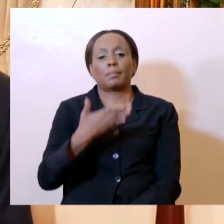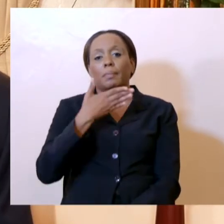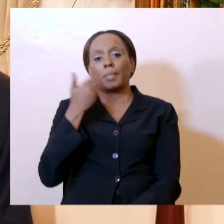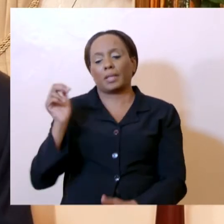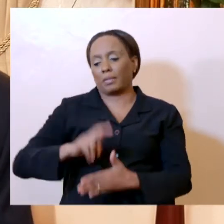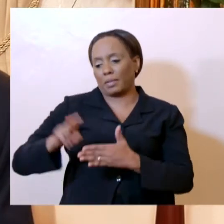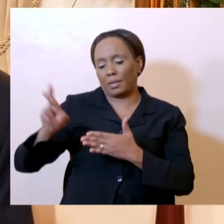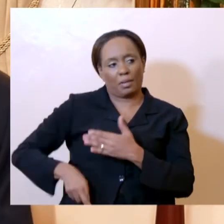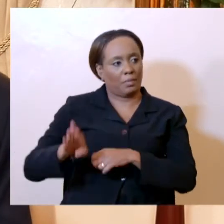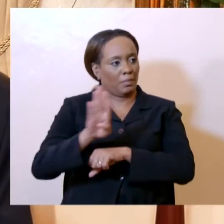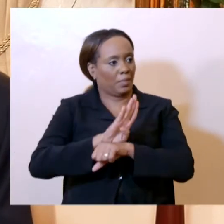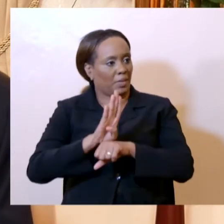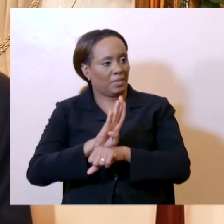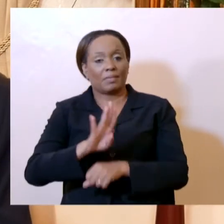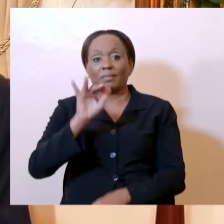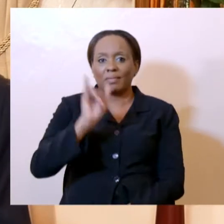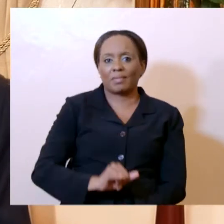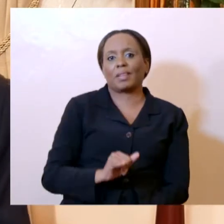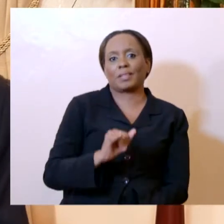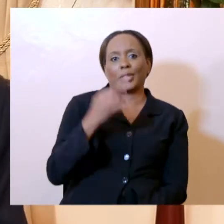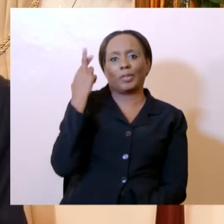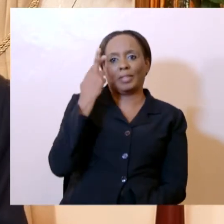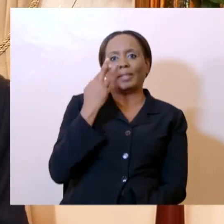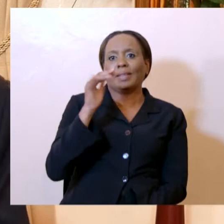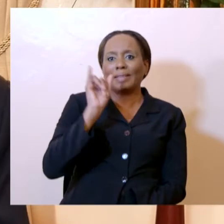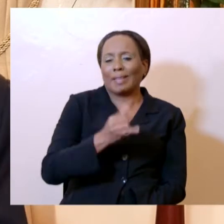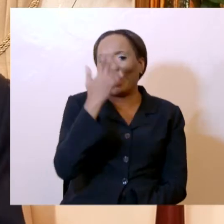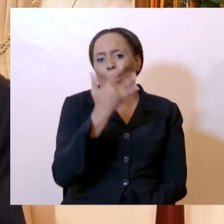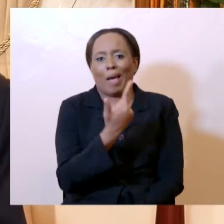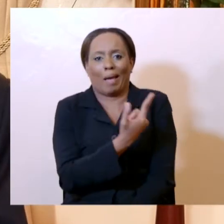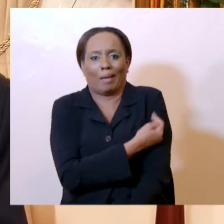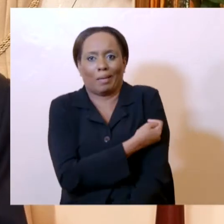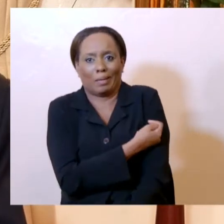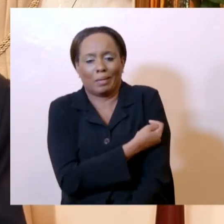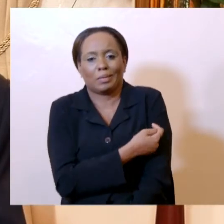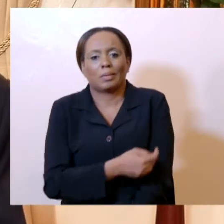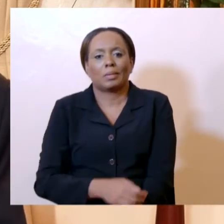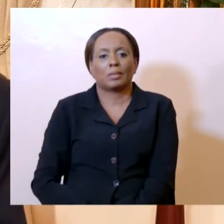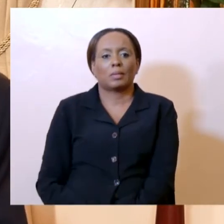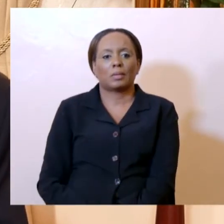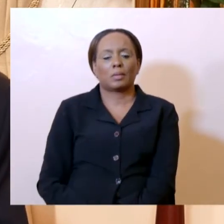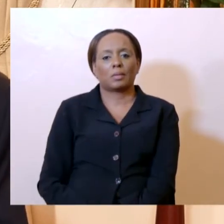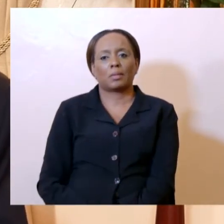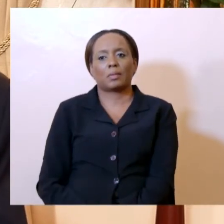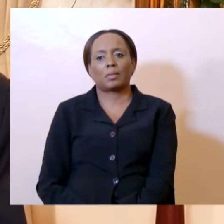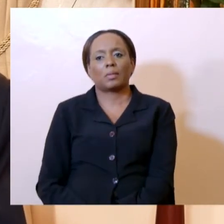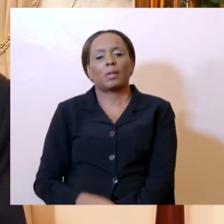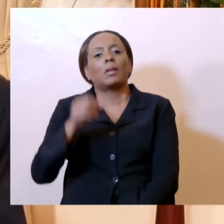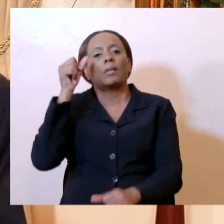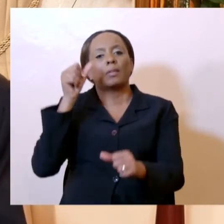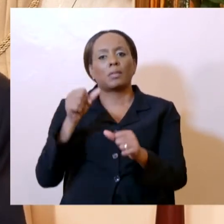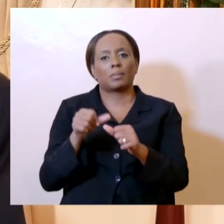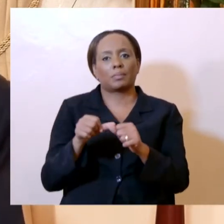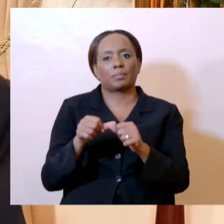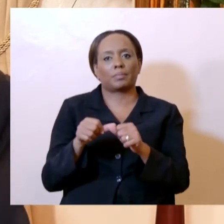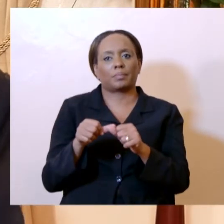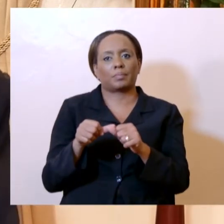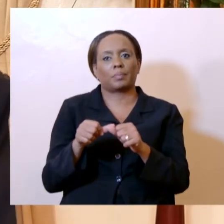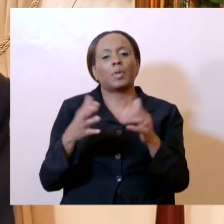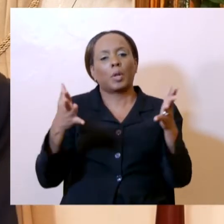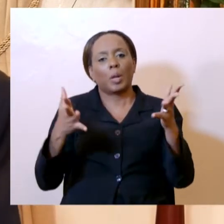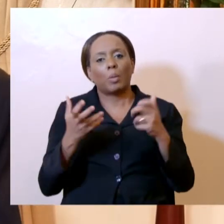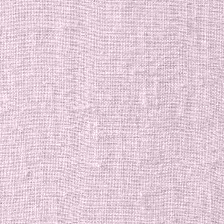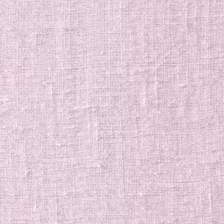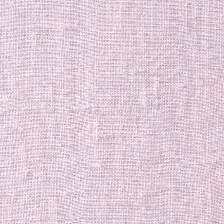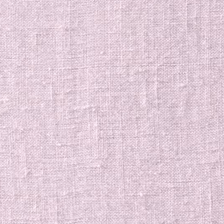for Barbados. And that is what you want with a vaccine. Remember, it's population, it's individual as well, but we want